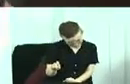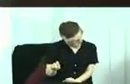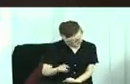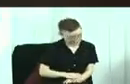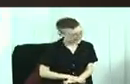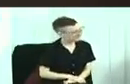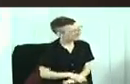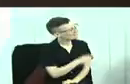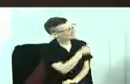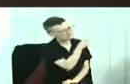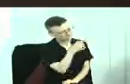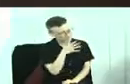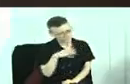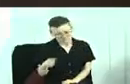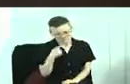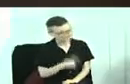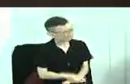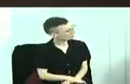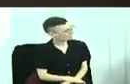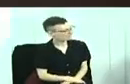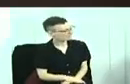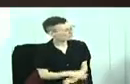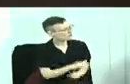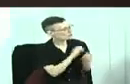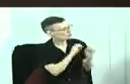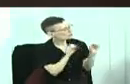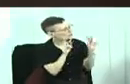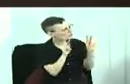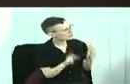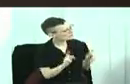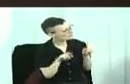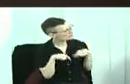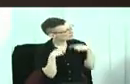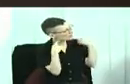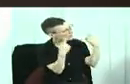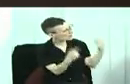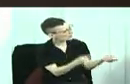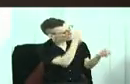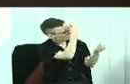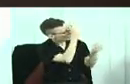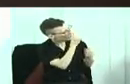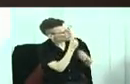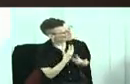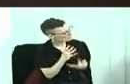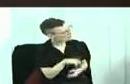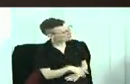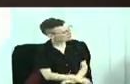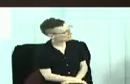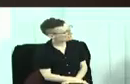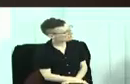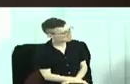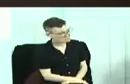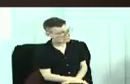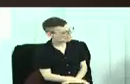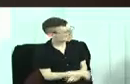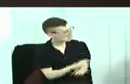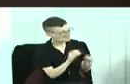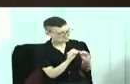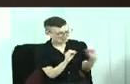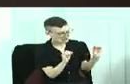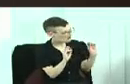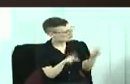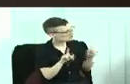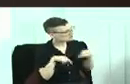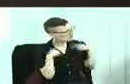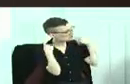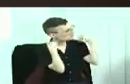She said to me, no one has ever shared that with her. No one had